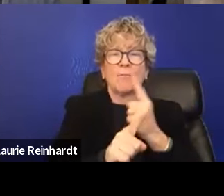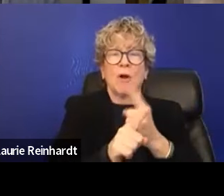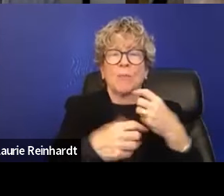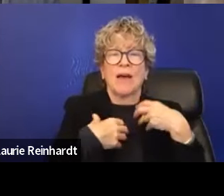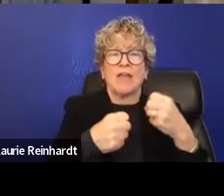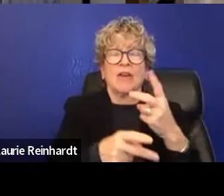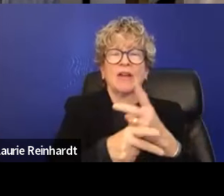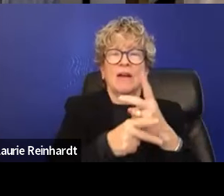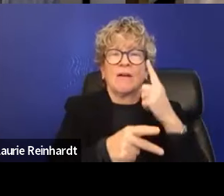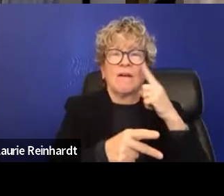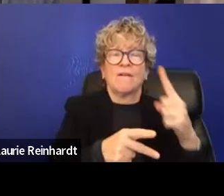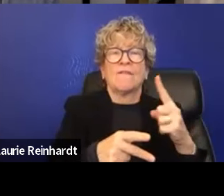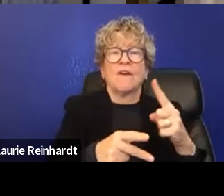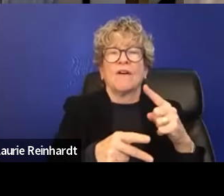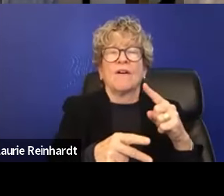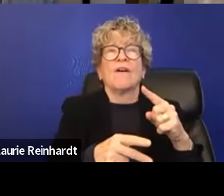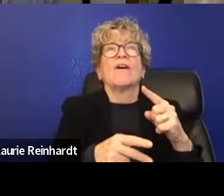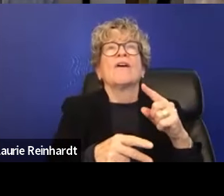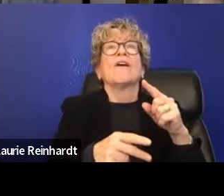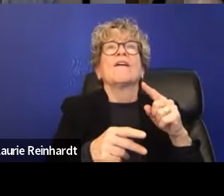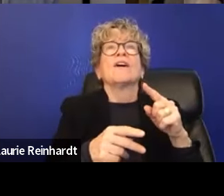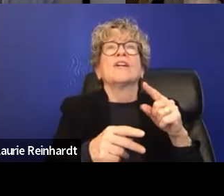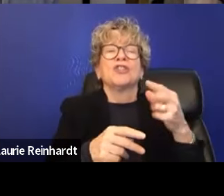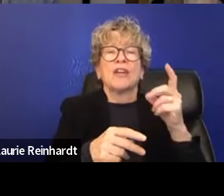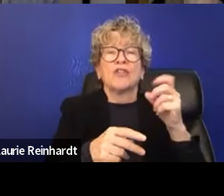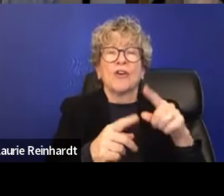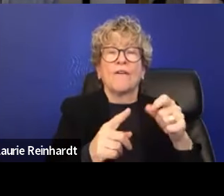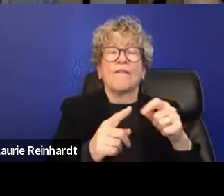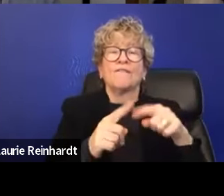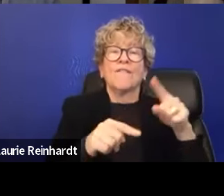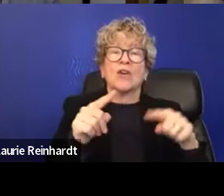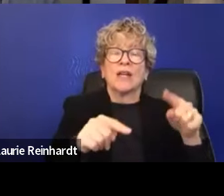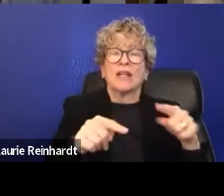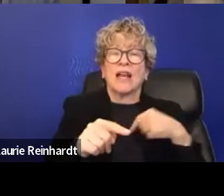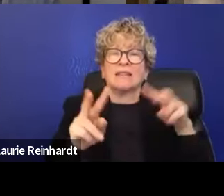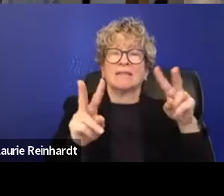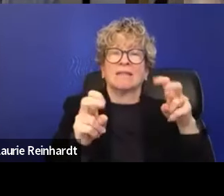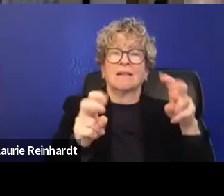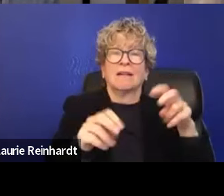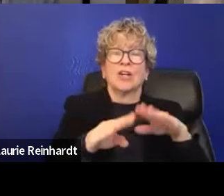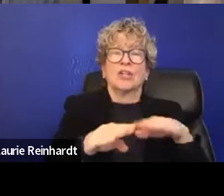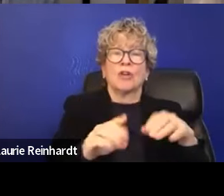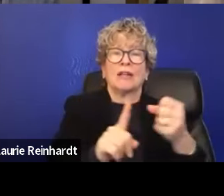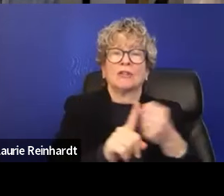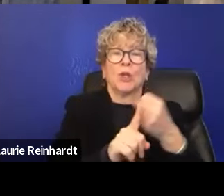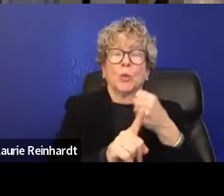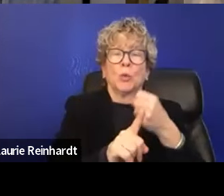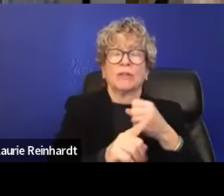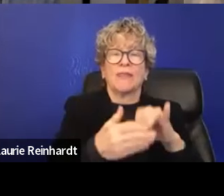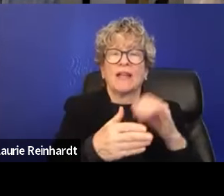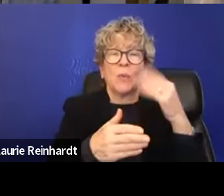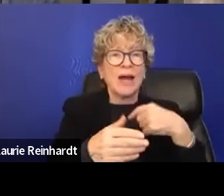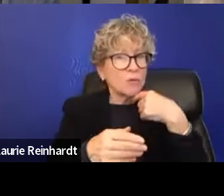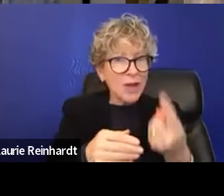to gender variant children as child abuse. This all is why I had to tell this story today, because